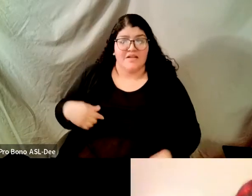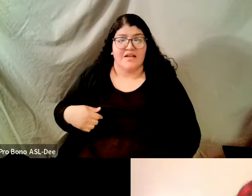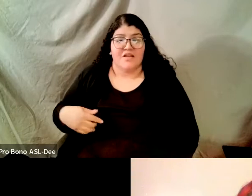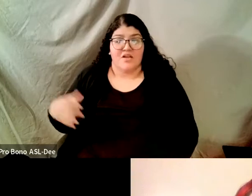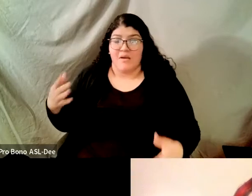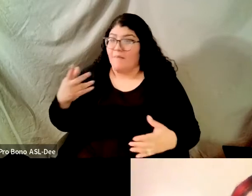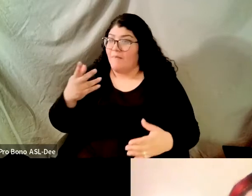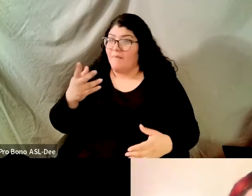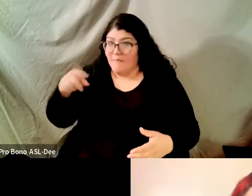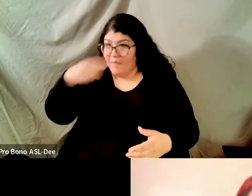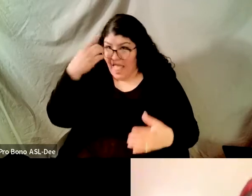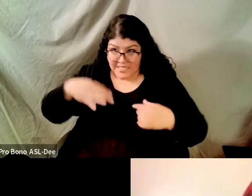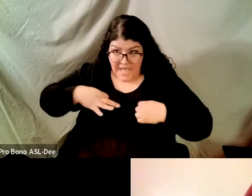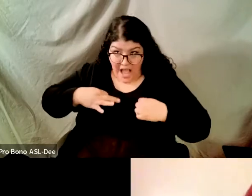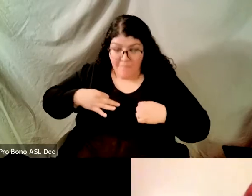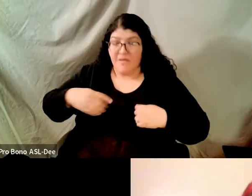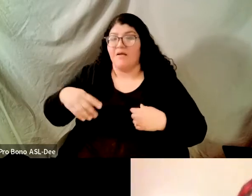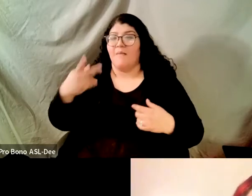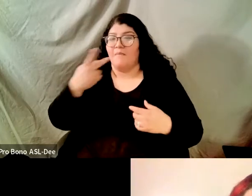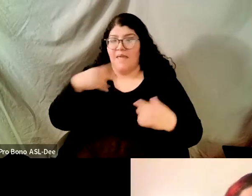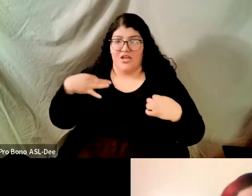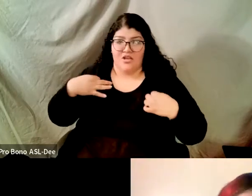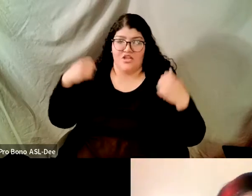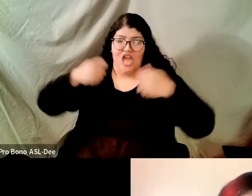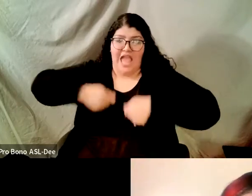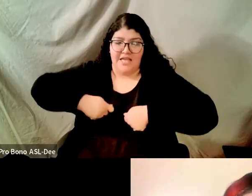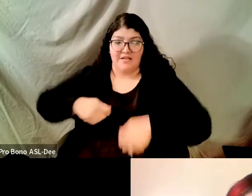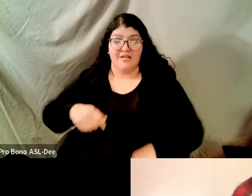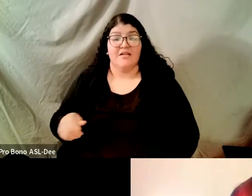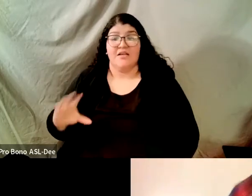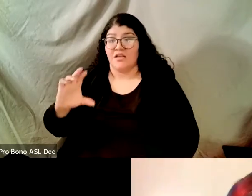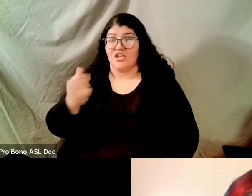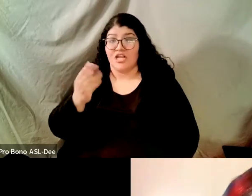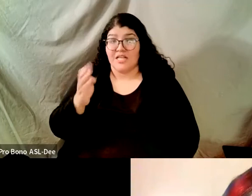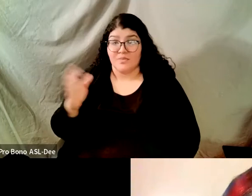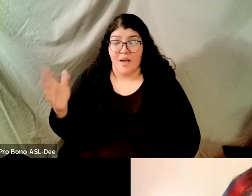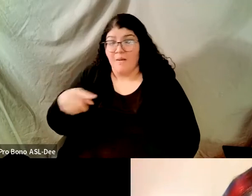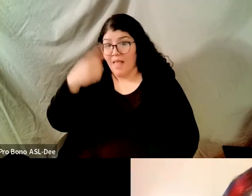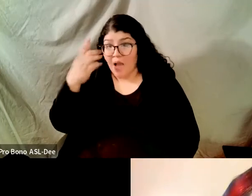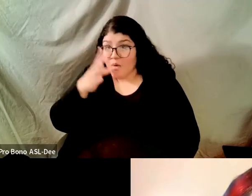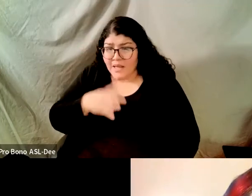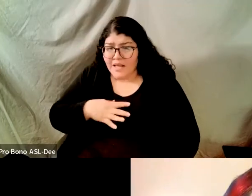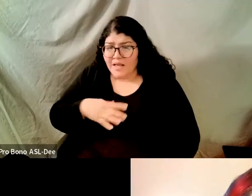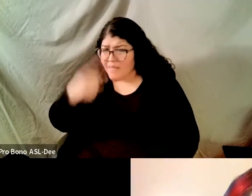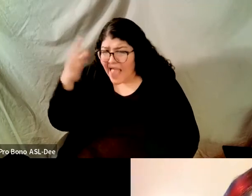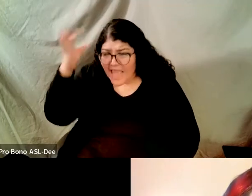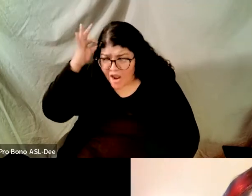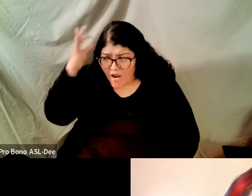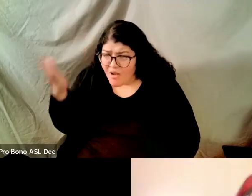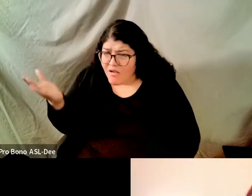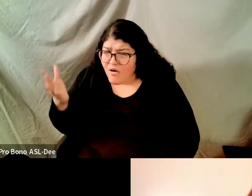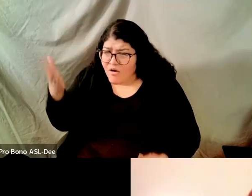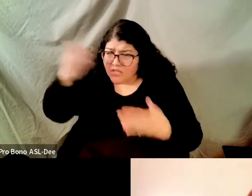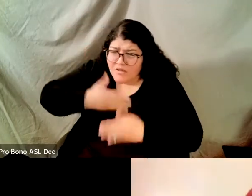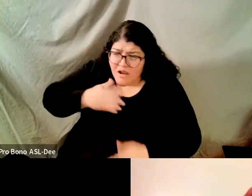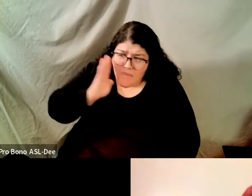black top. Chenese is a Black woman with black hair. Is it black hair or is it dark brown? Yes,